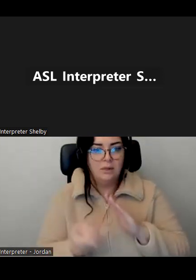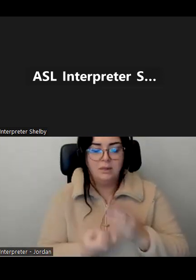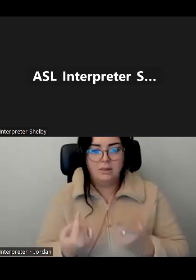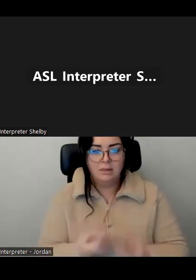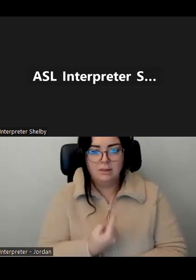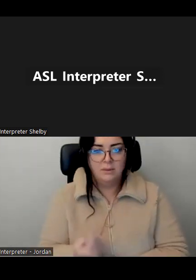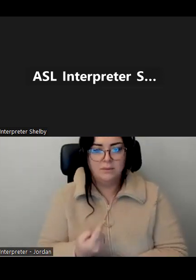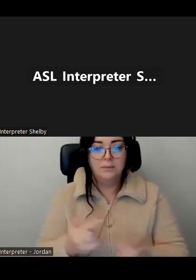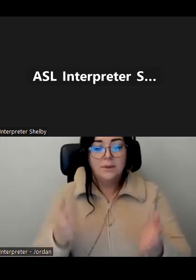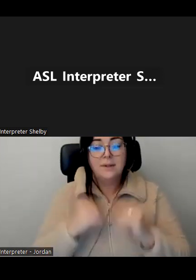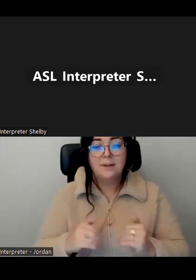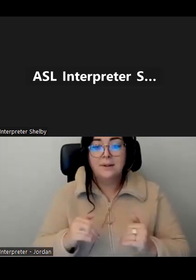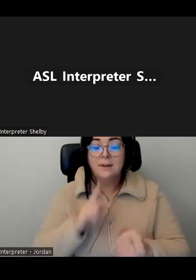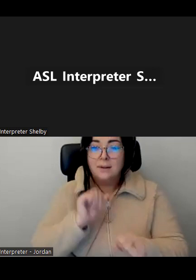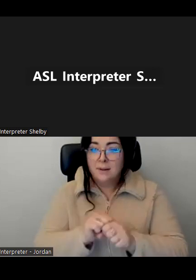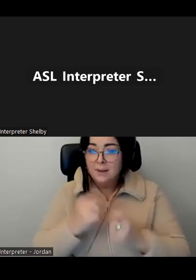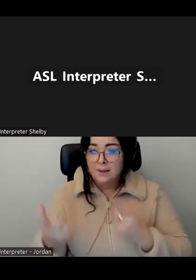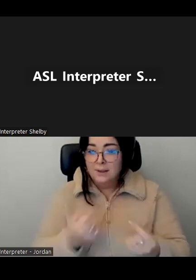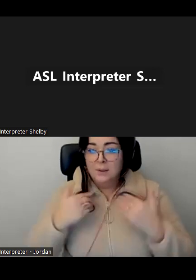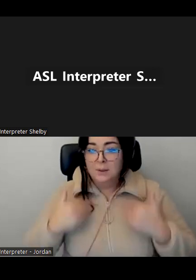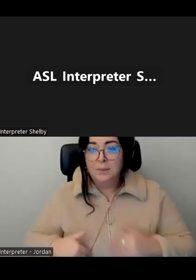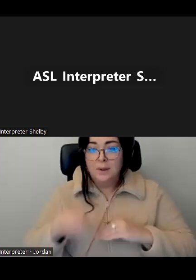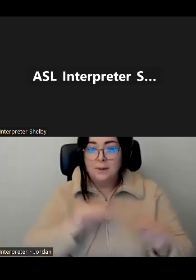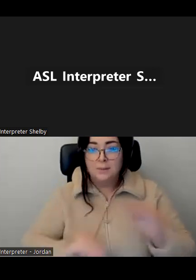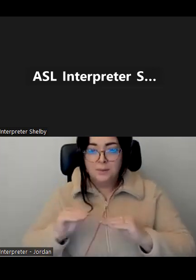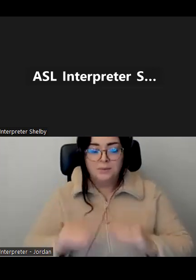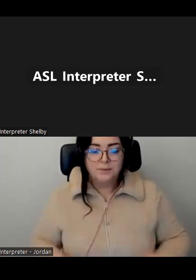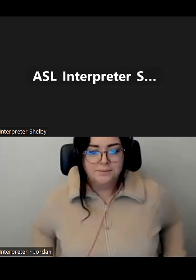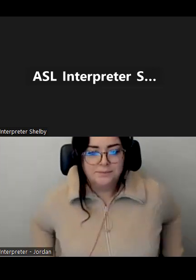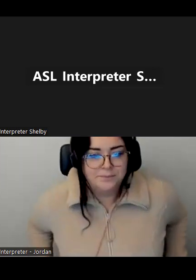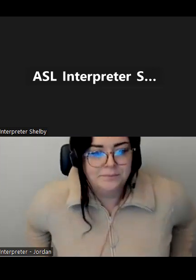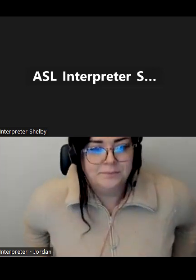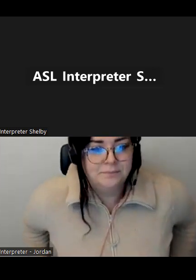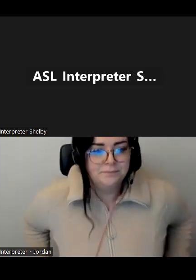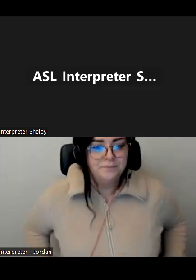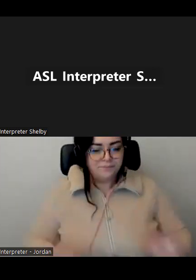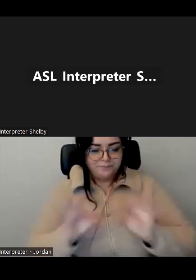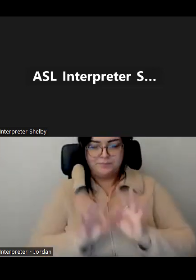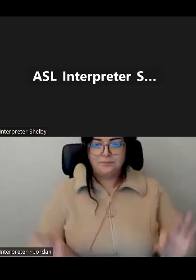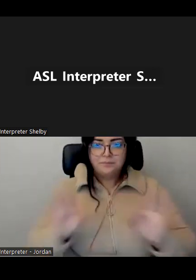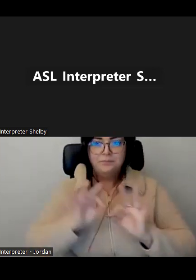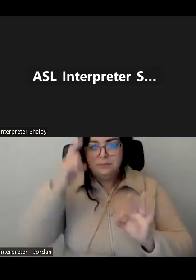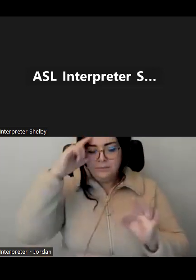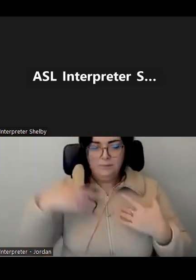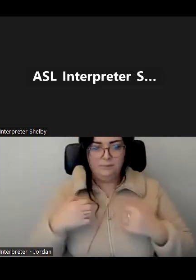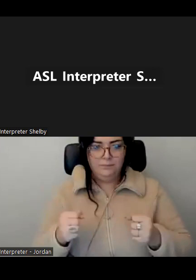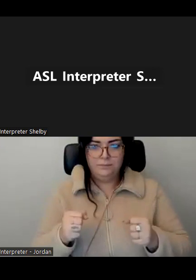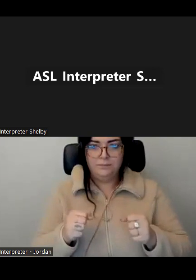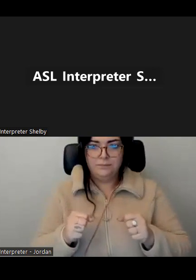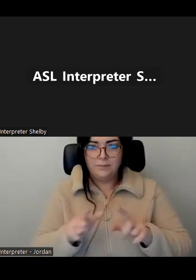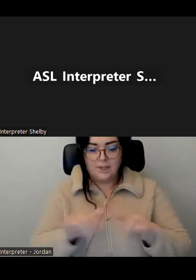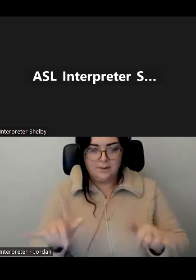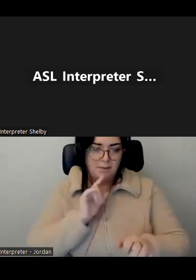Being physically active, again, very important. It'll come up many times. It's just as important for our mental health as it is for